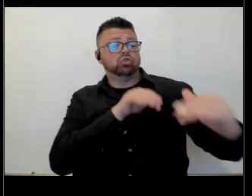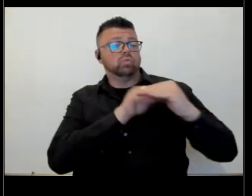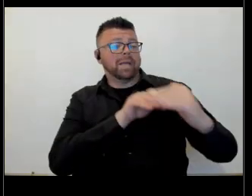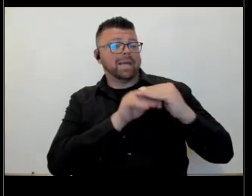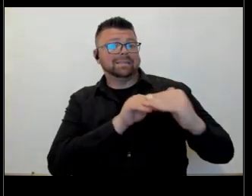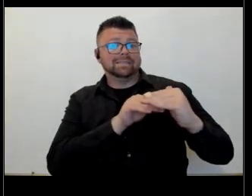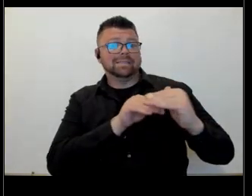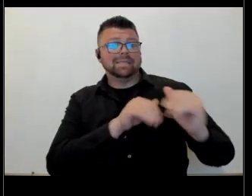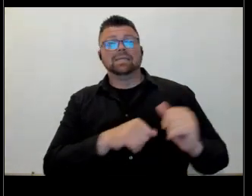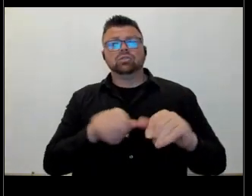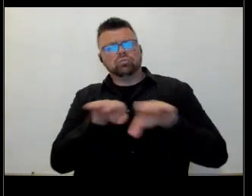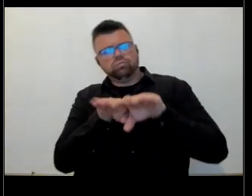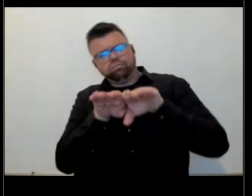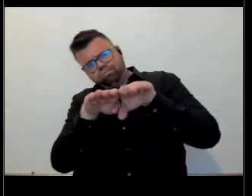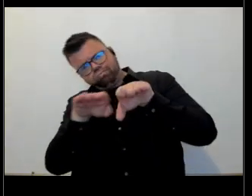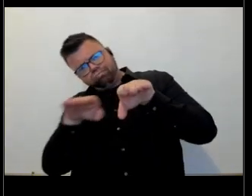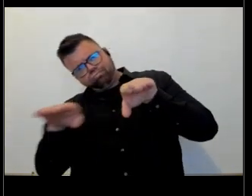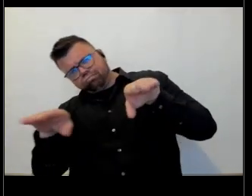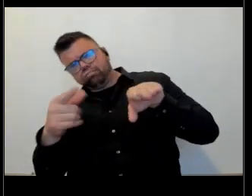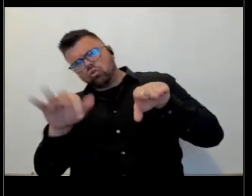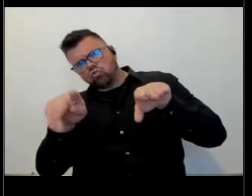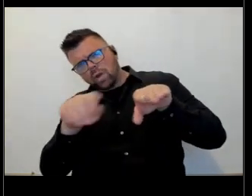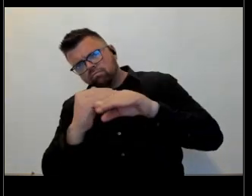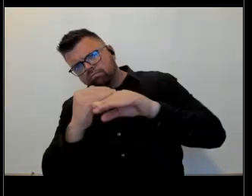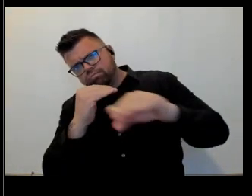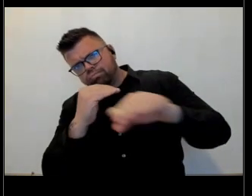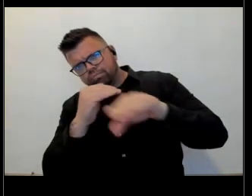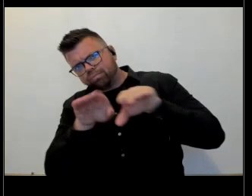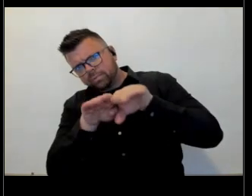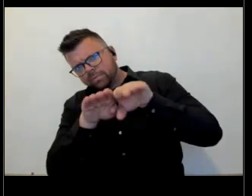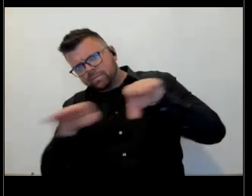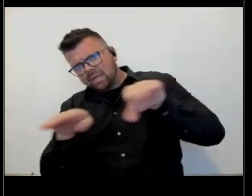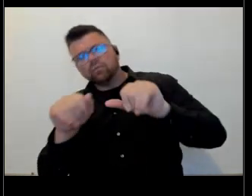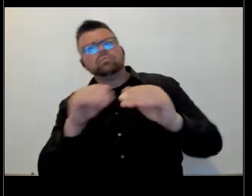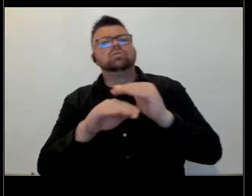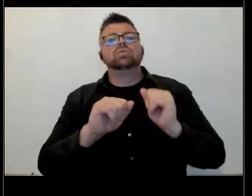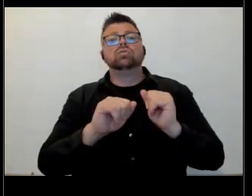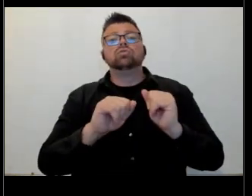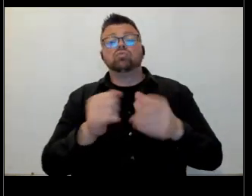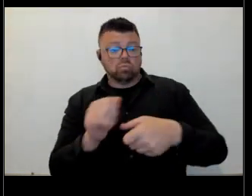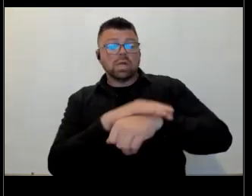level entrances of covered multifamily dwellings.